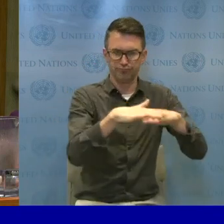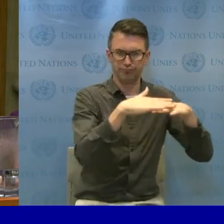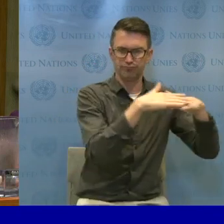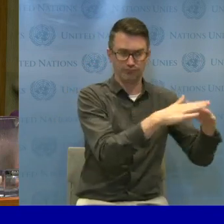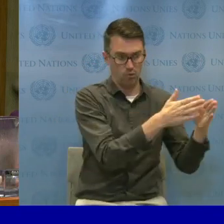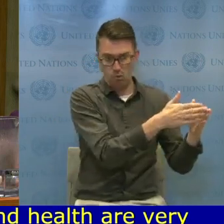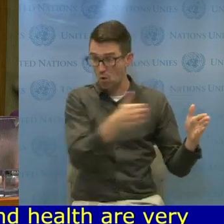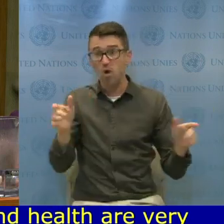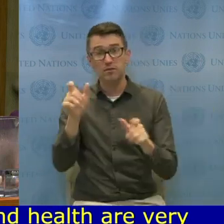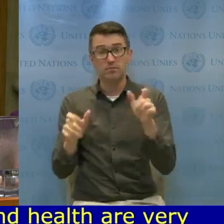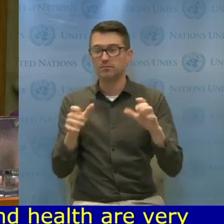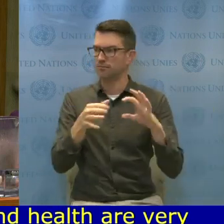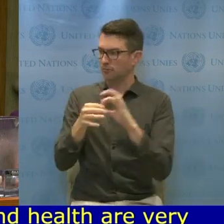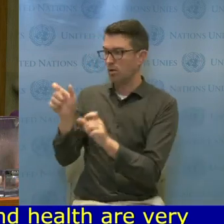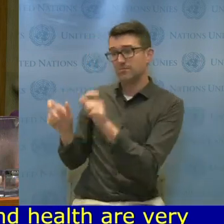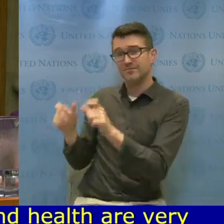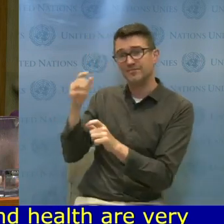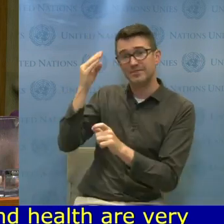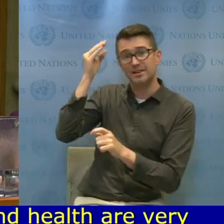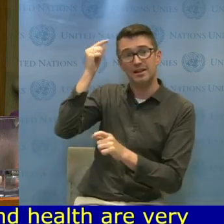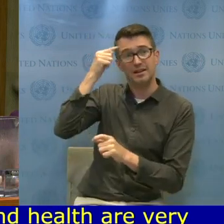me and